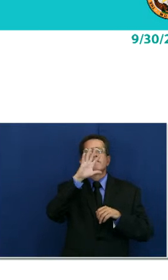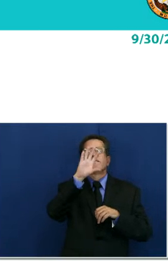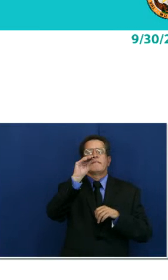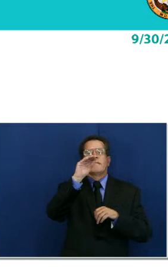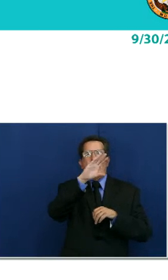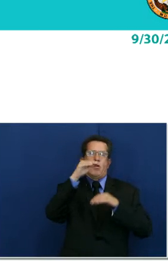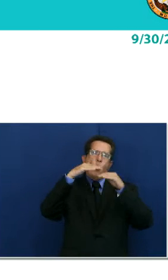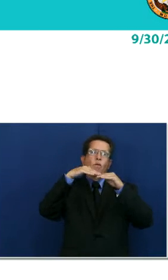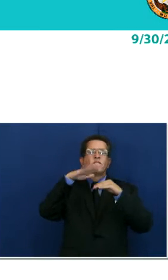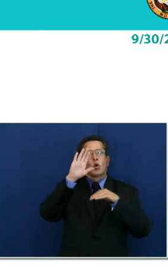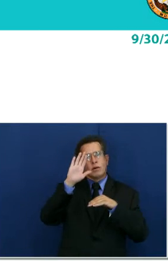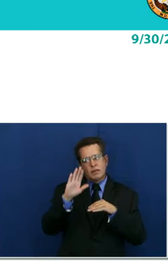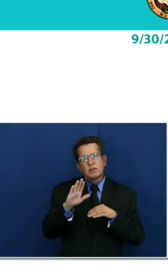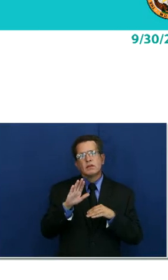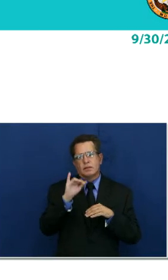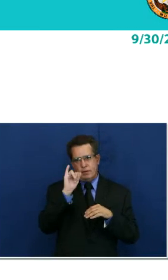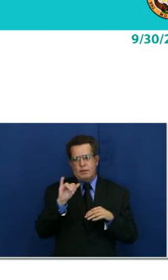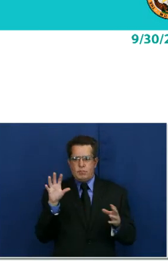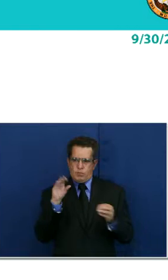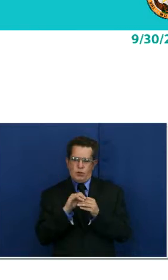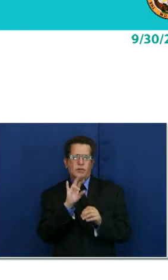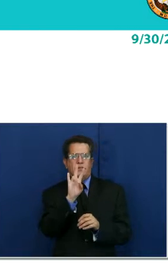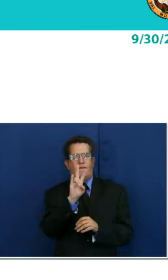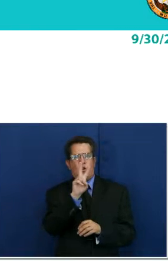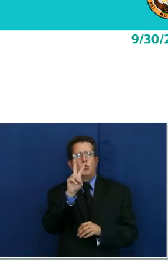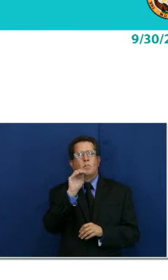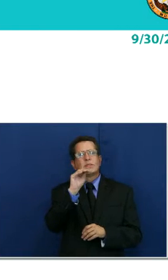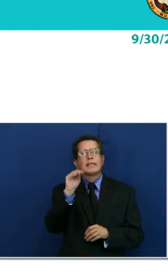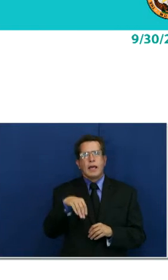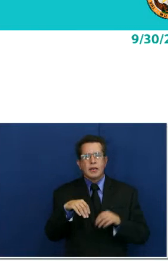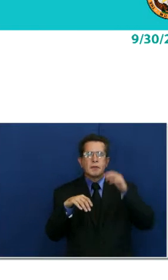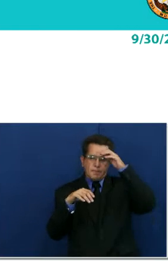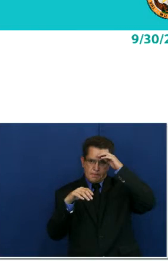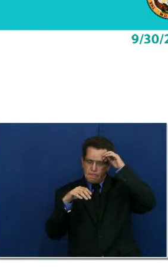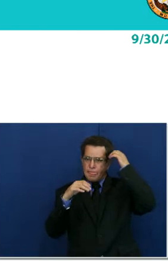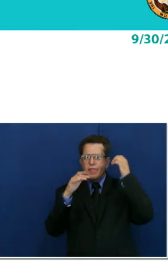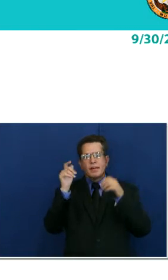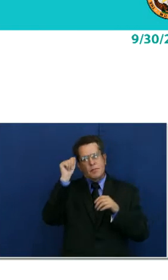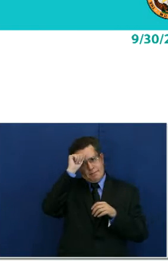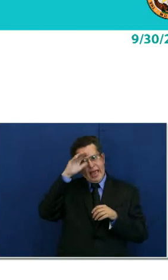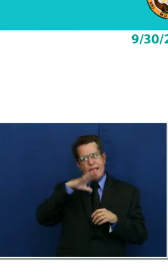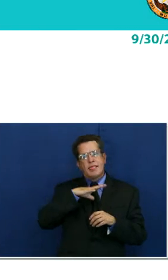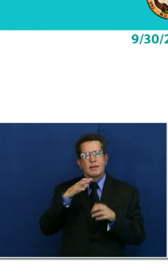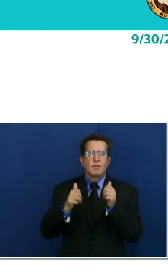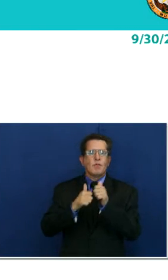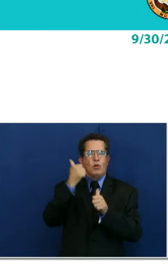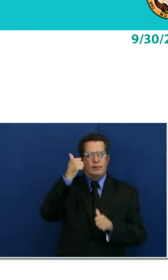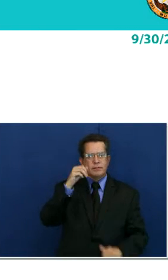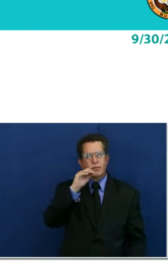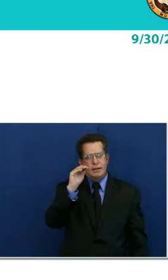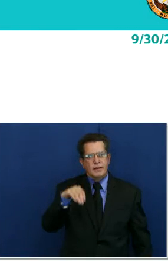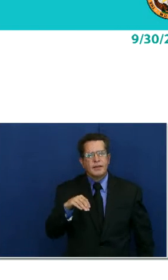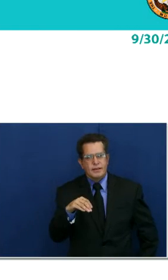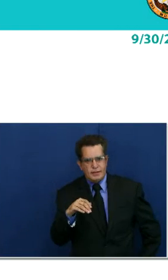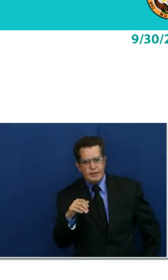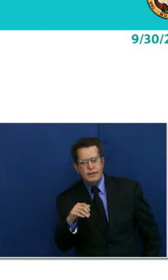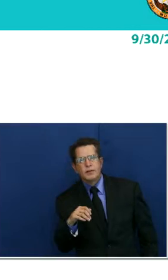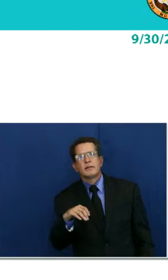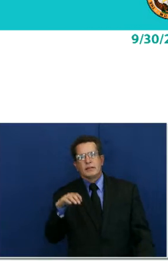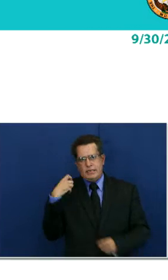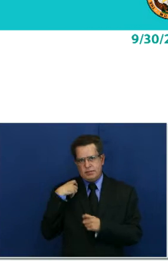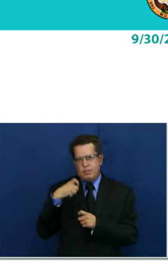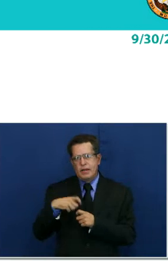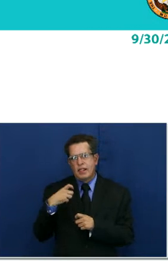and older, and this represents, again, 72%. Males represent the majority of hospitalizations. Hispanics and